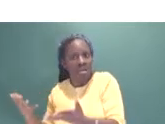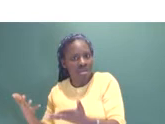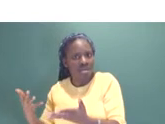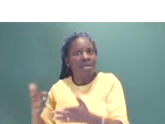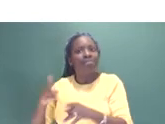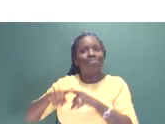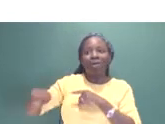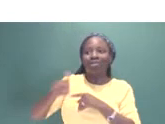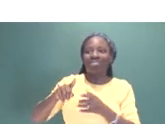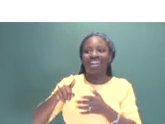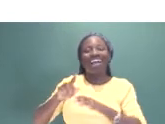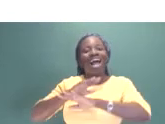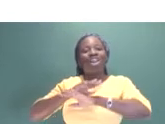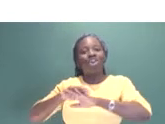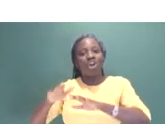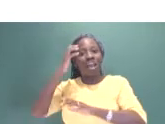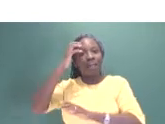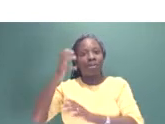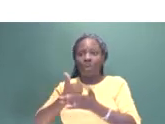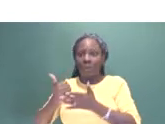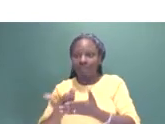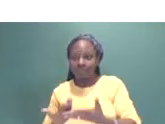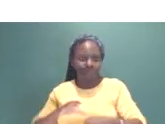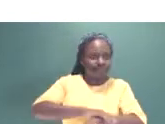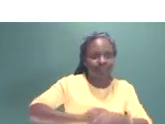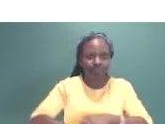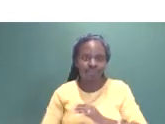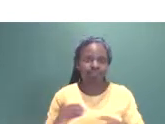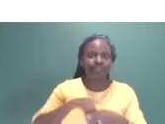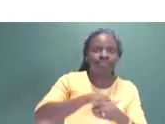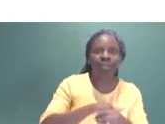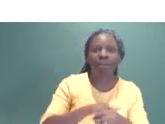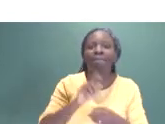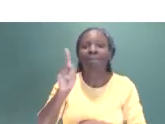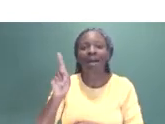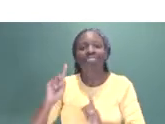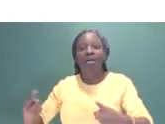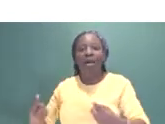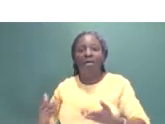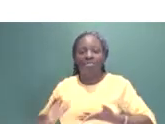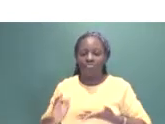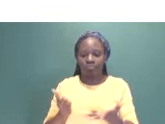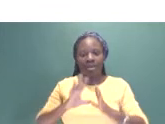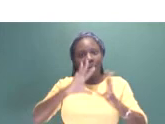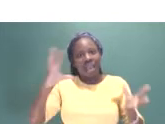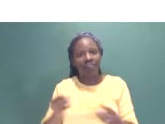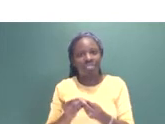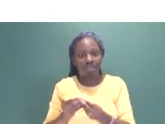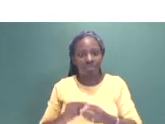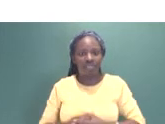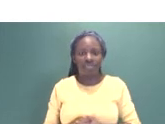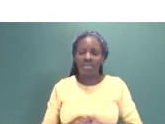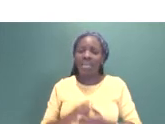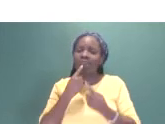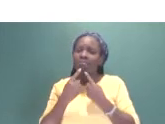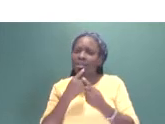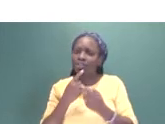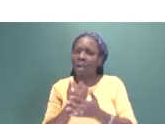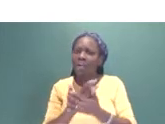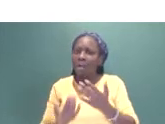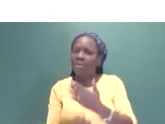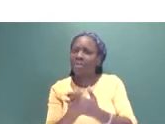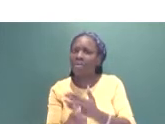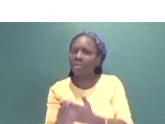in and fill gaps, they're still not regarded as being able to provide absolutely everything that's needed. Information came up quite a lot, that there needs